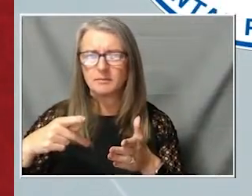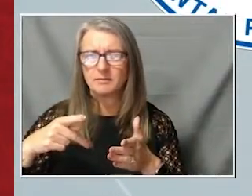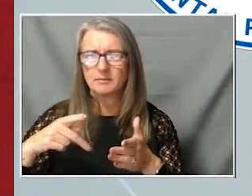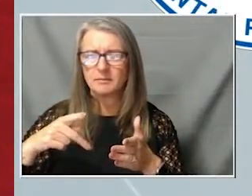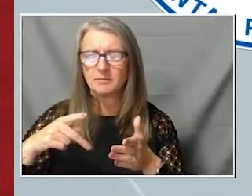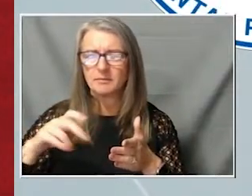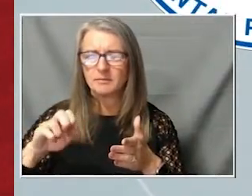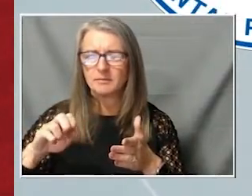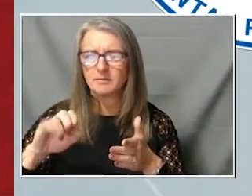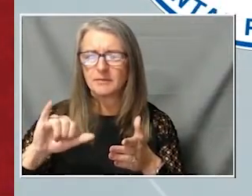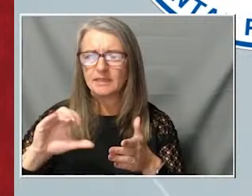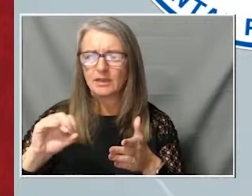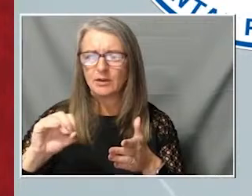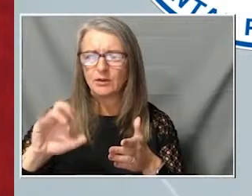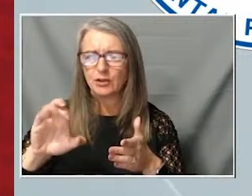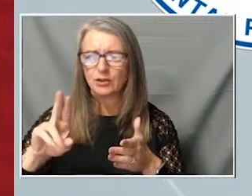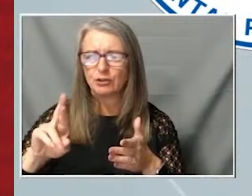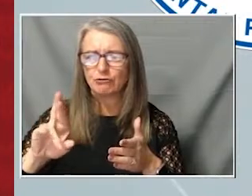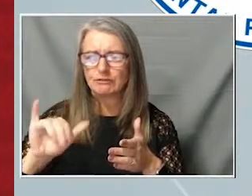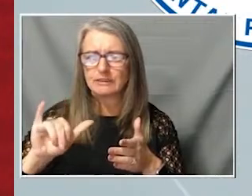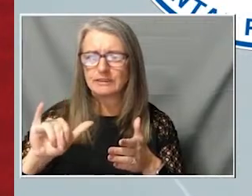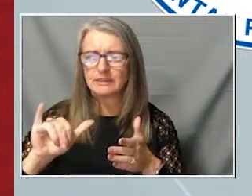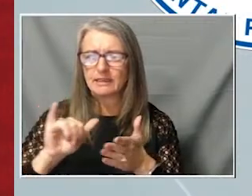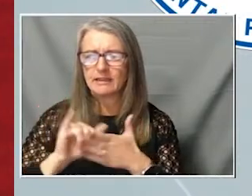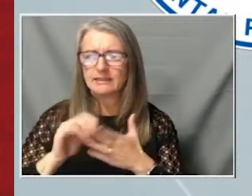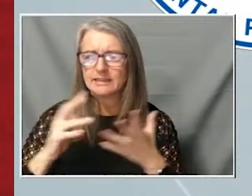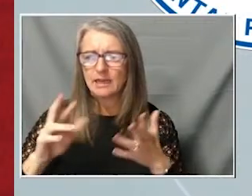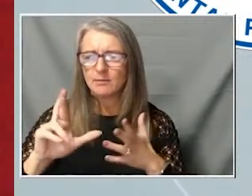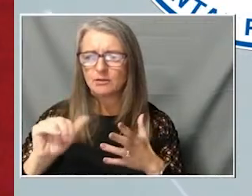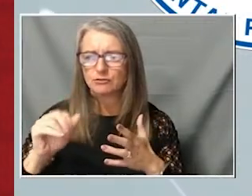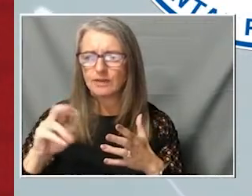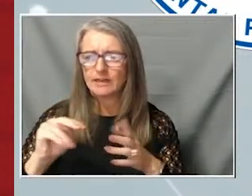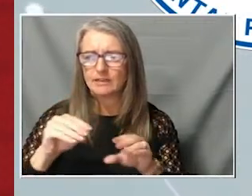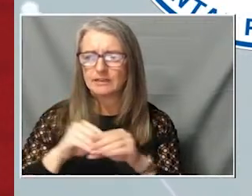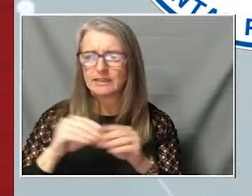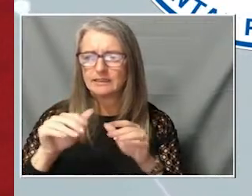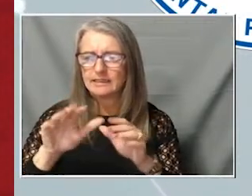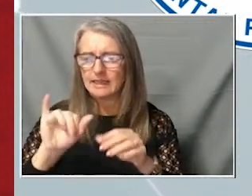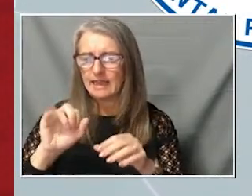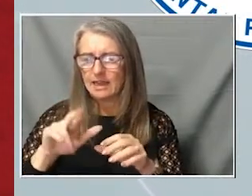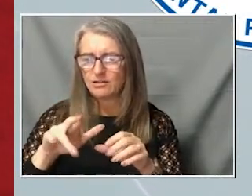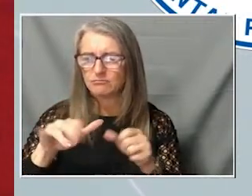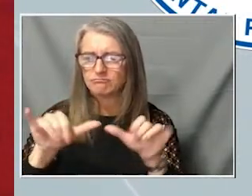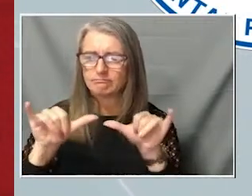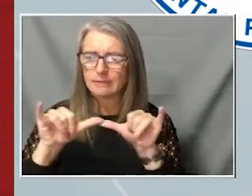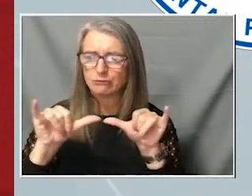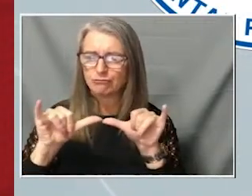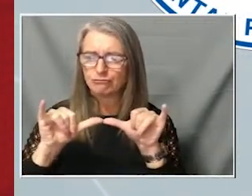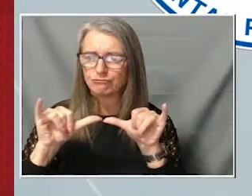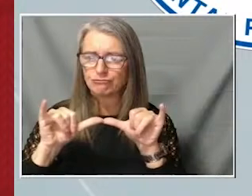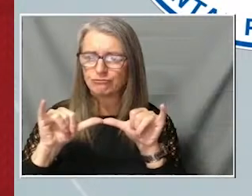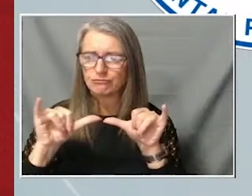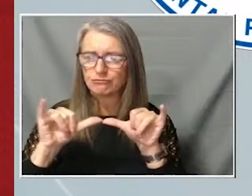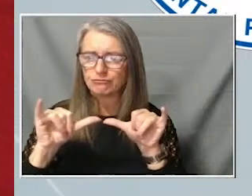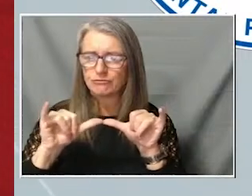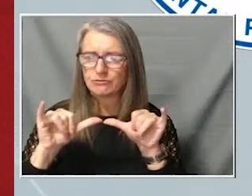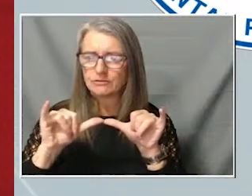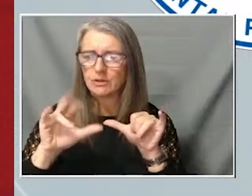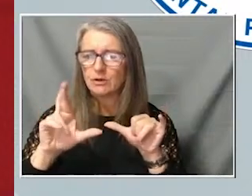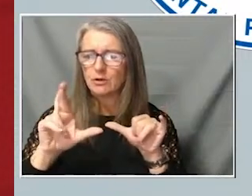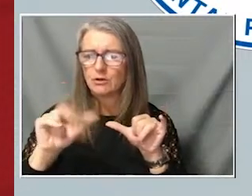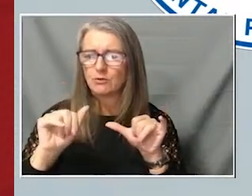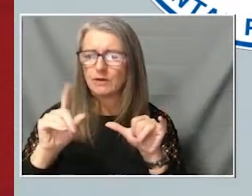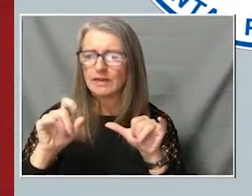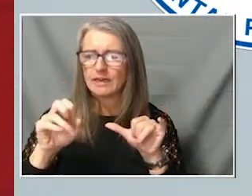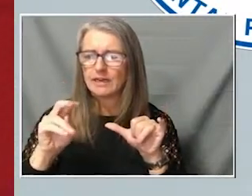So a picocurie, it's the amount of radon in the air that is measured, and it's the rate of radioactive